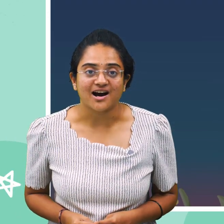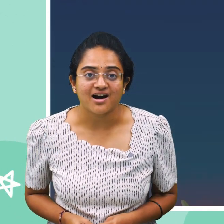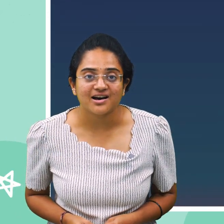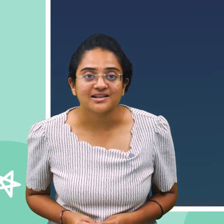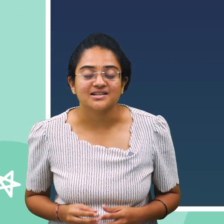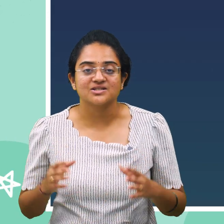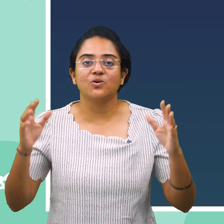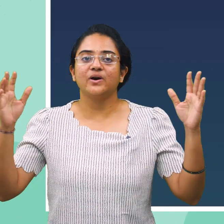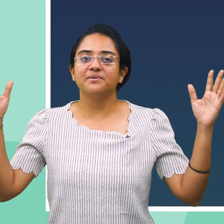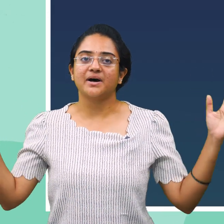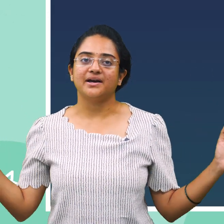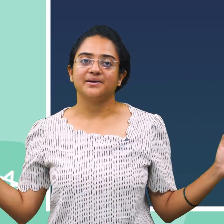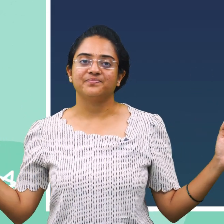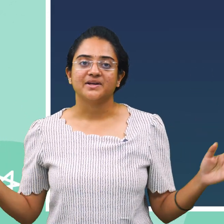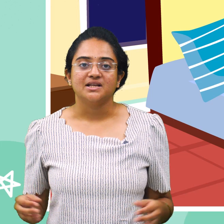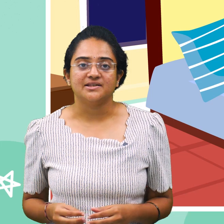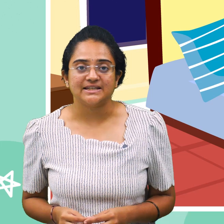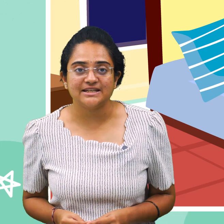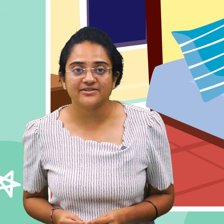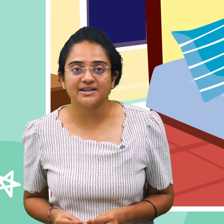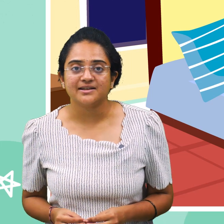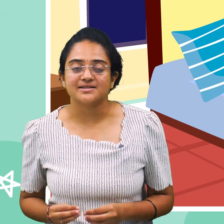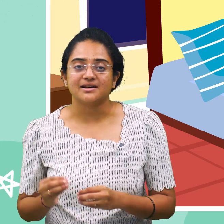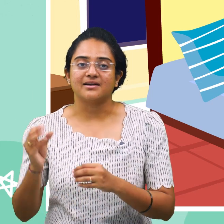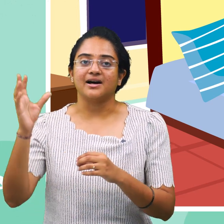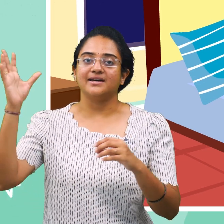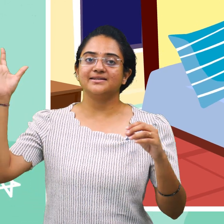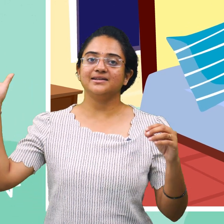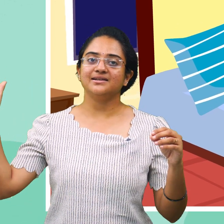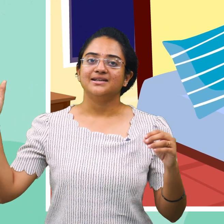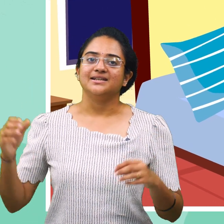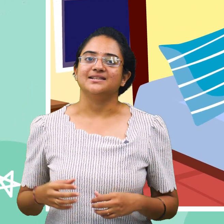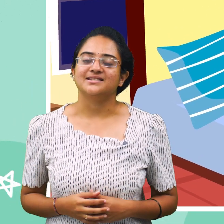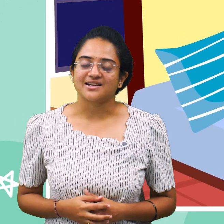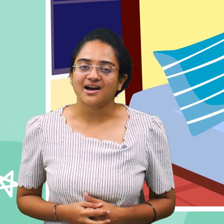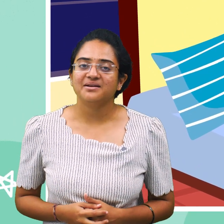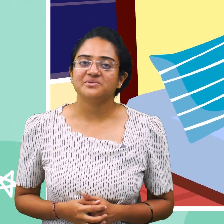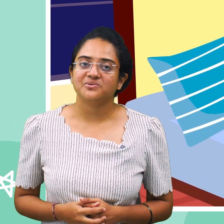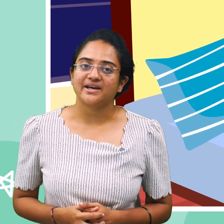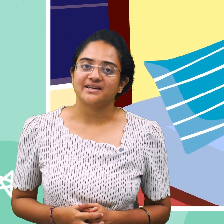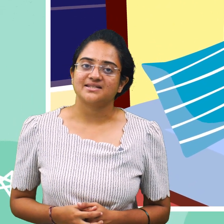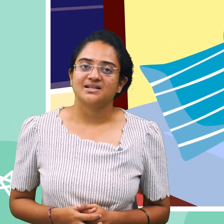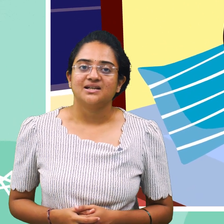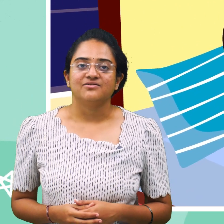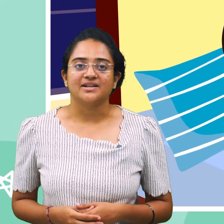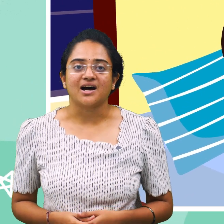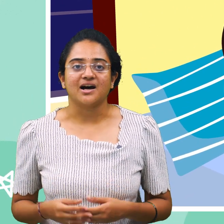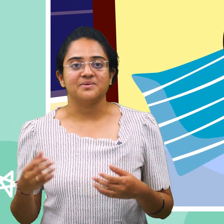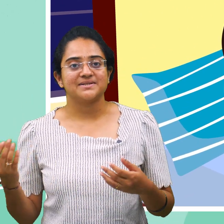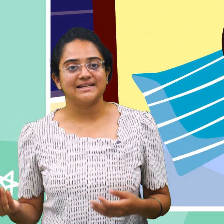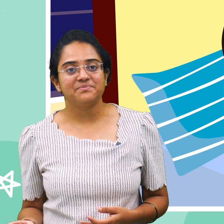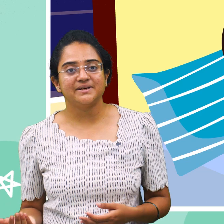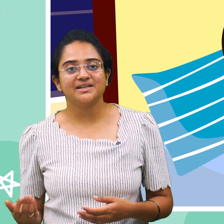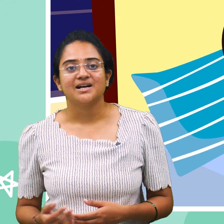the dark is going by. The evening is arising, it's time to rest. When